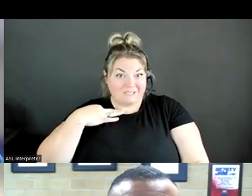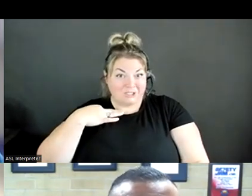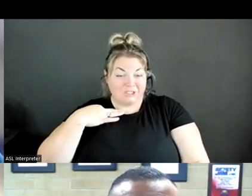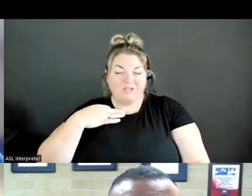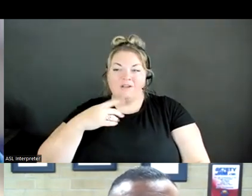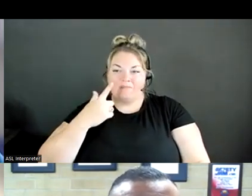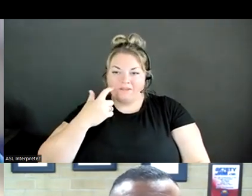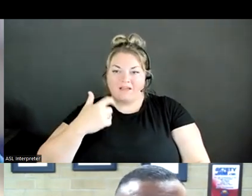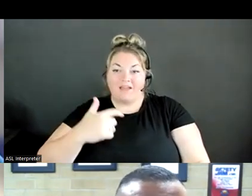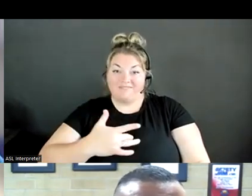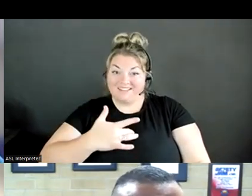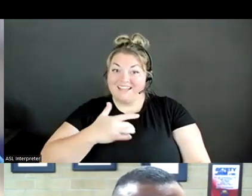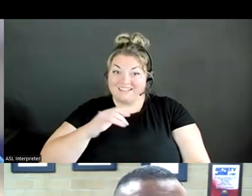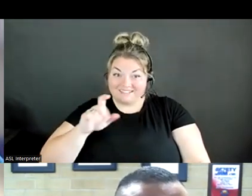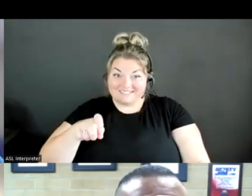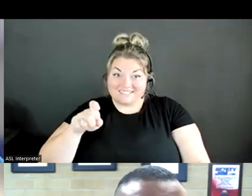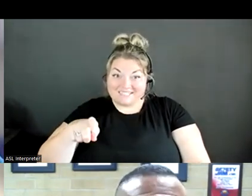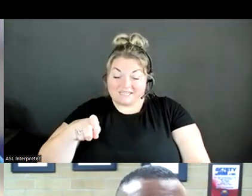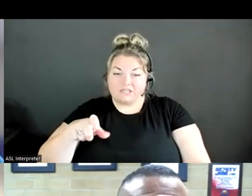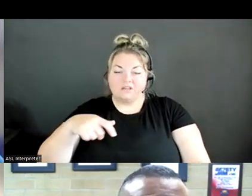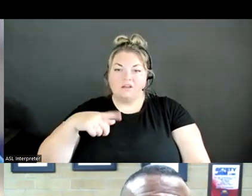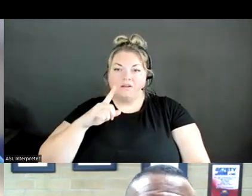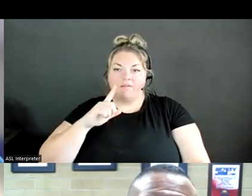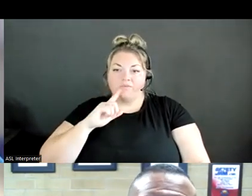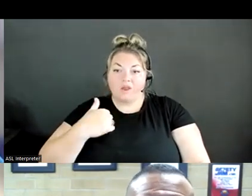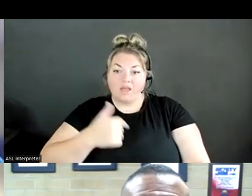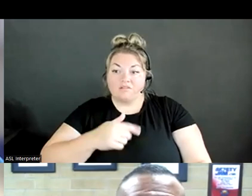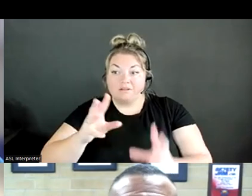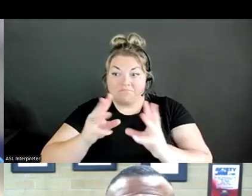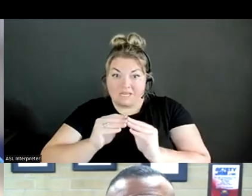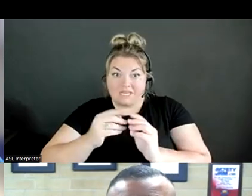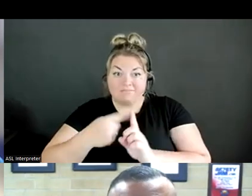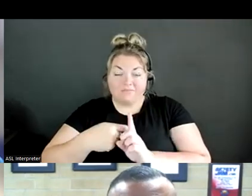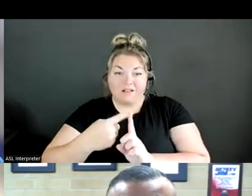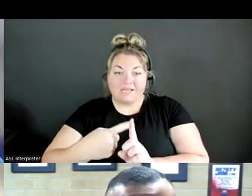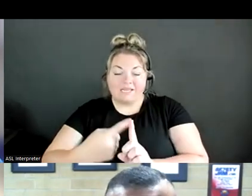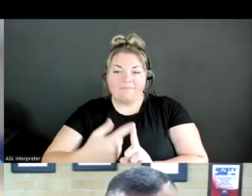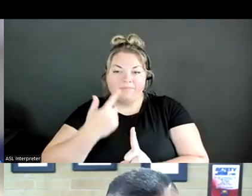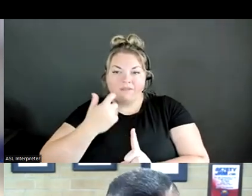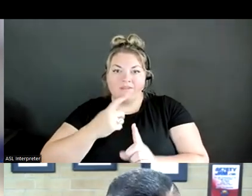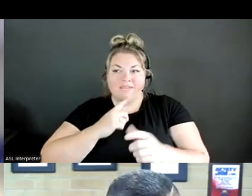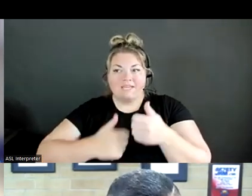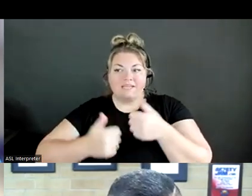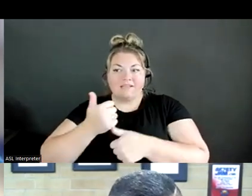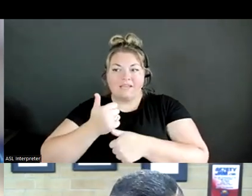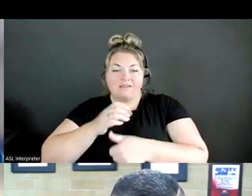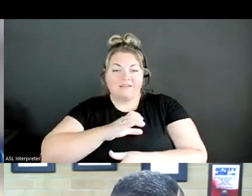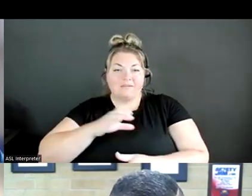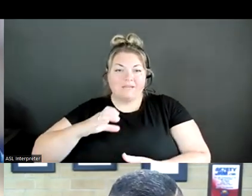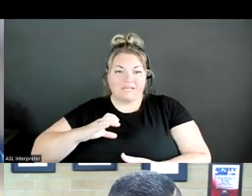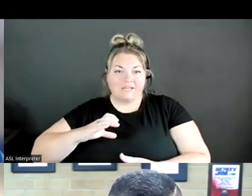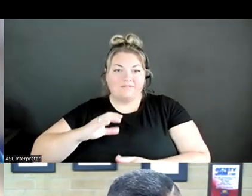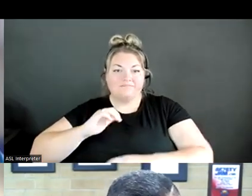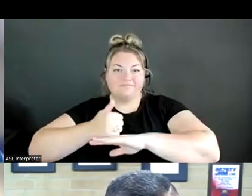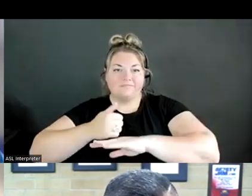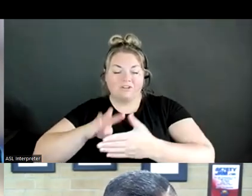because I feel like it's needed that we meet monthly, because like the executive committee like sets the agenda